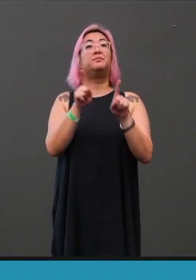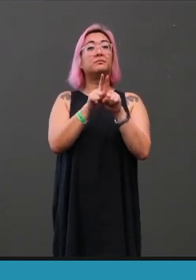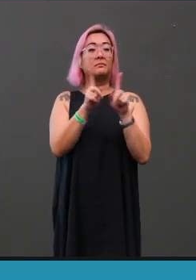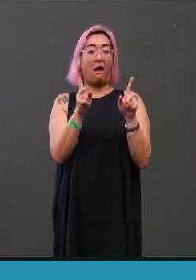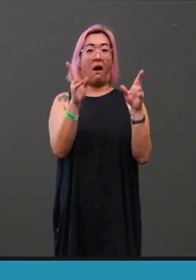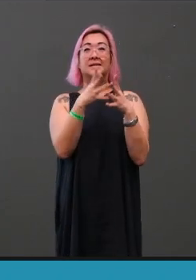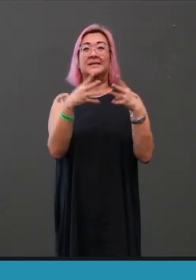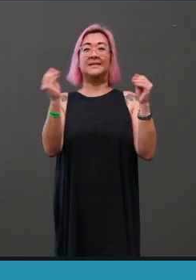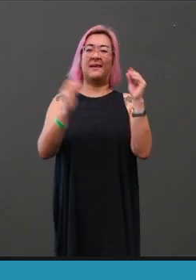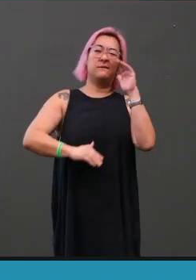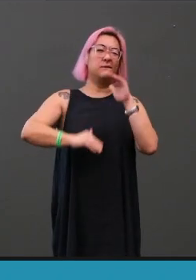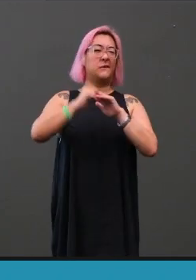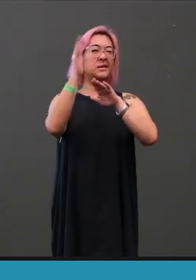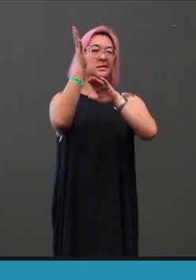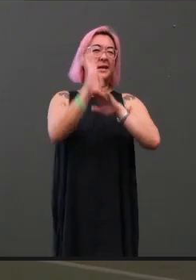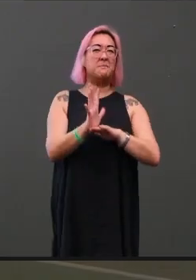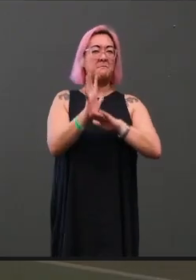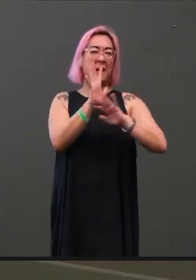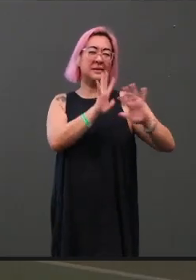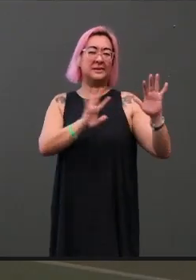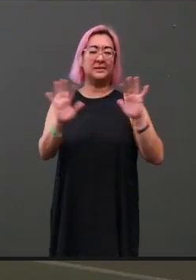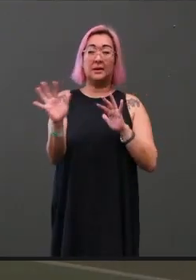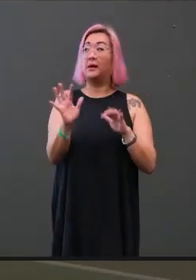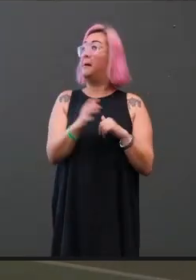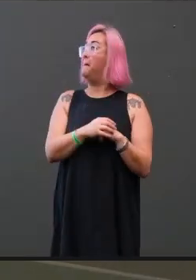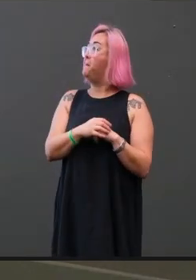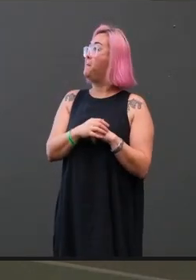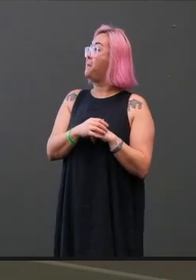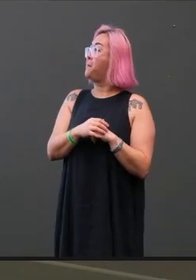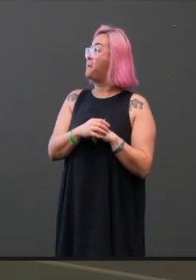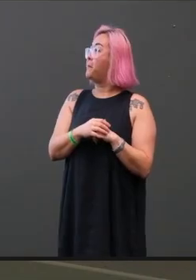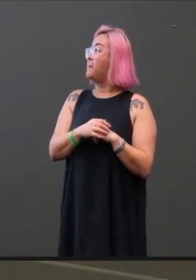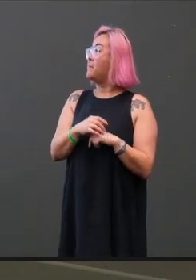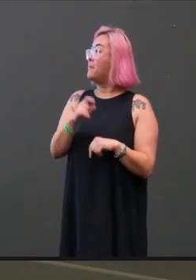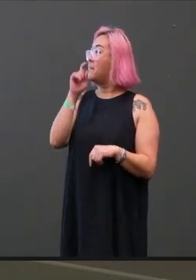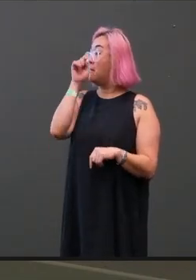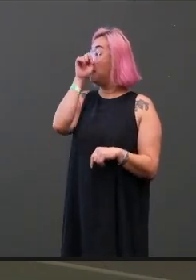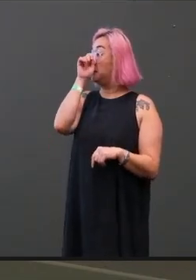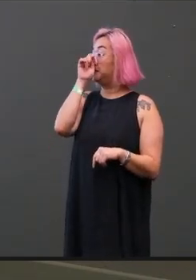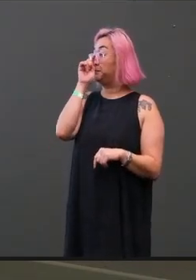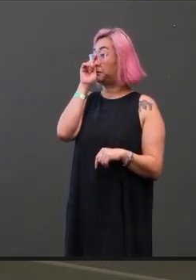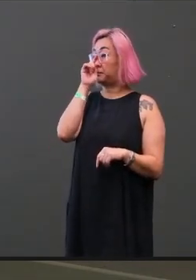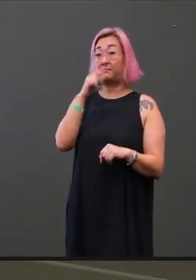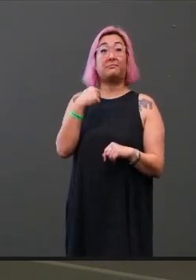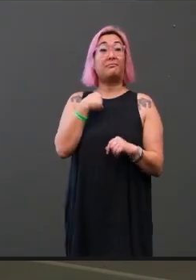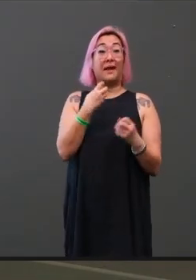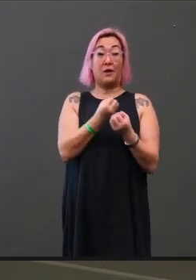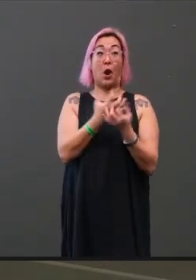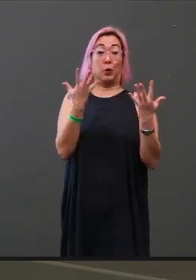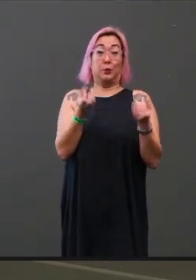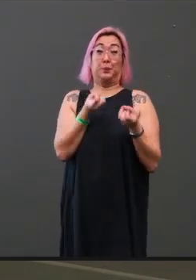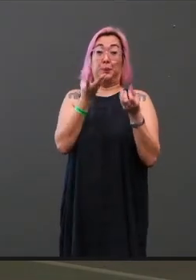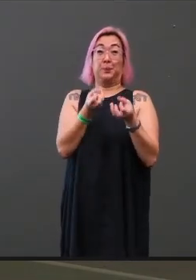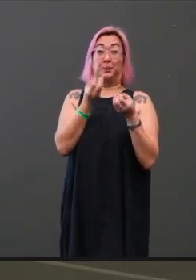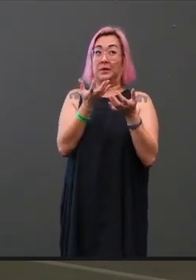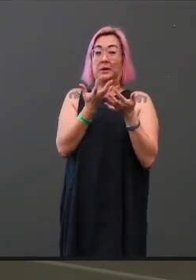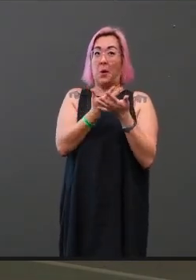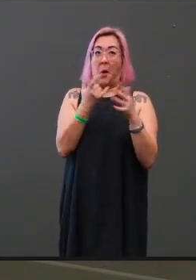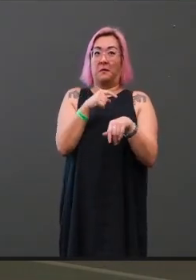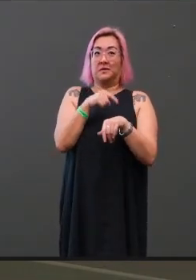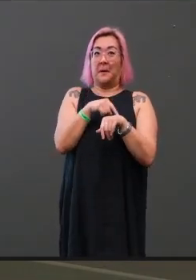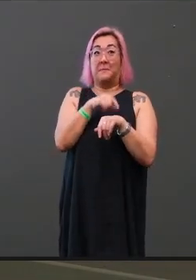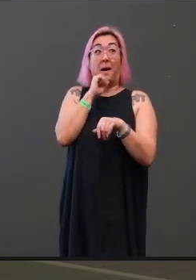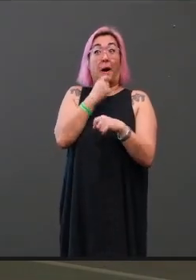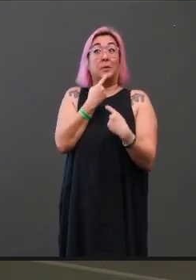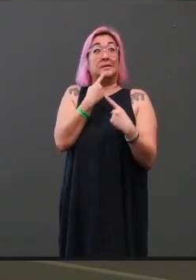with the Adventure Creator add-on. So I have a lot to go through today, and not a lot of time, but I'll say right away, this is not a talk